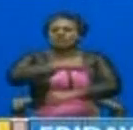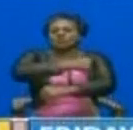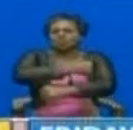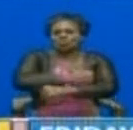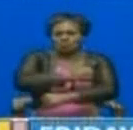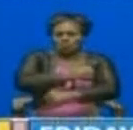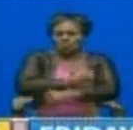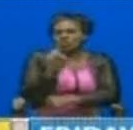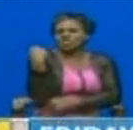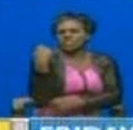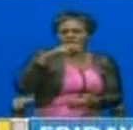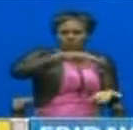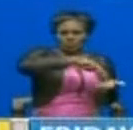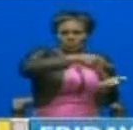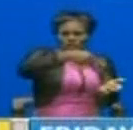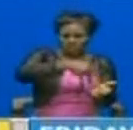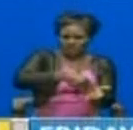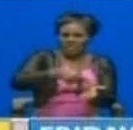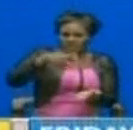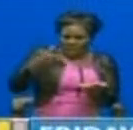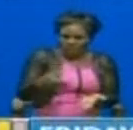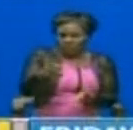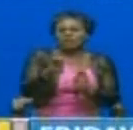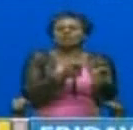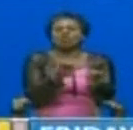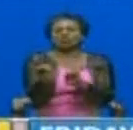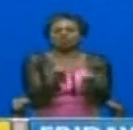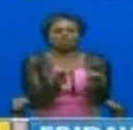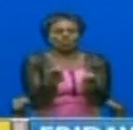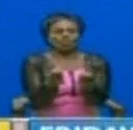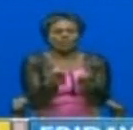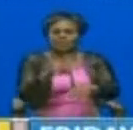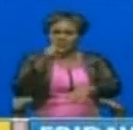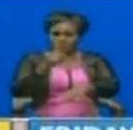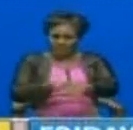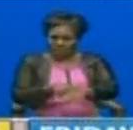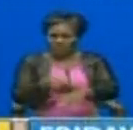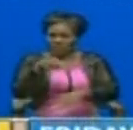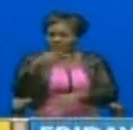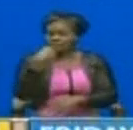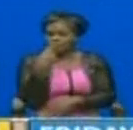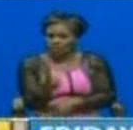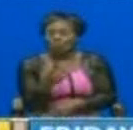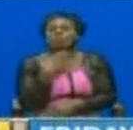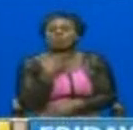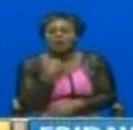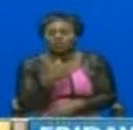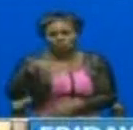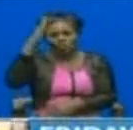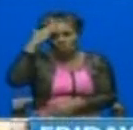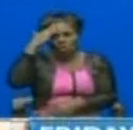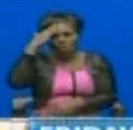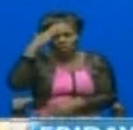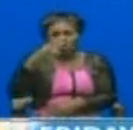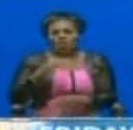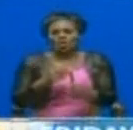school, one of his recent projects, a school he now runs. With time, Limo tells me he wants to be known for